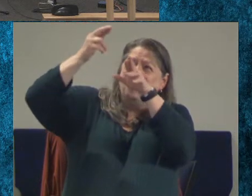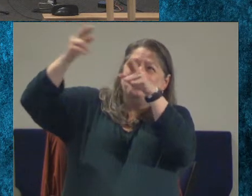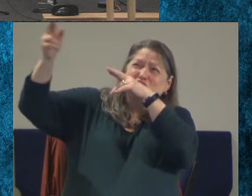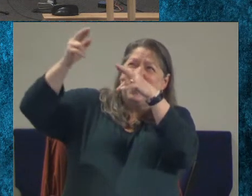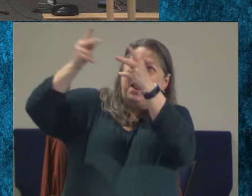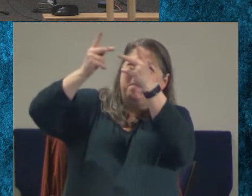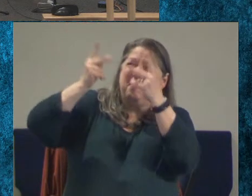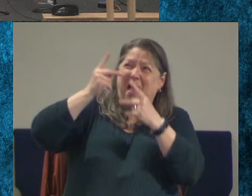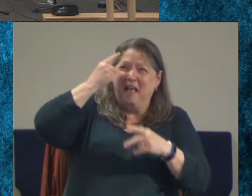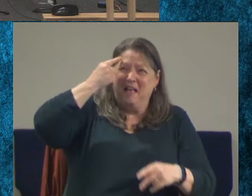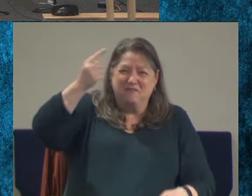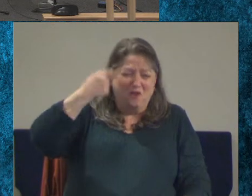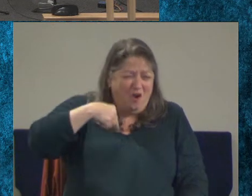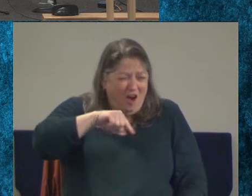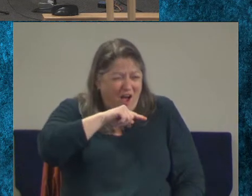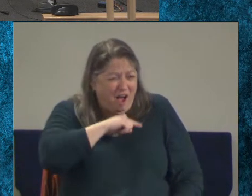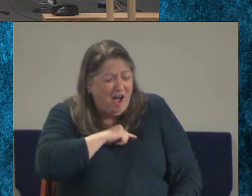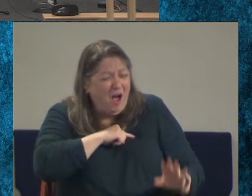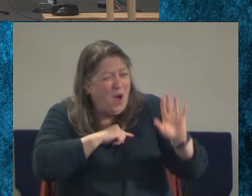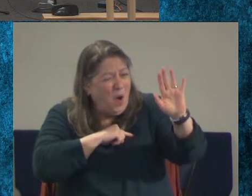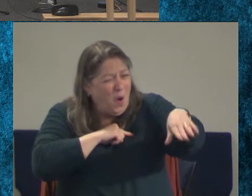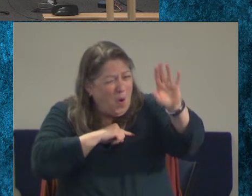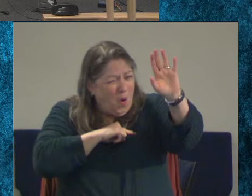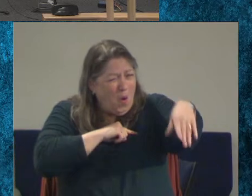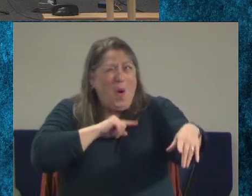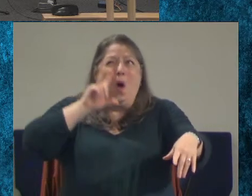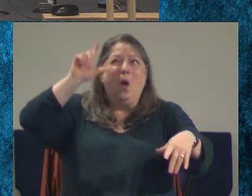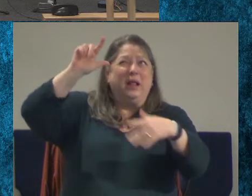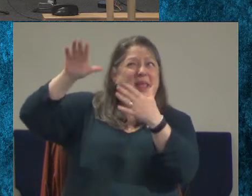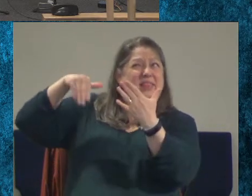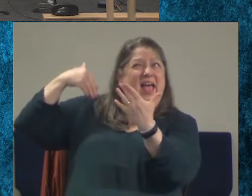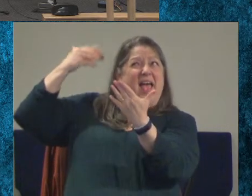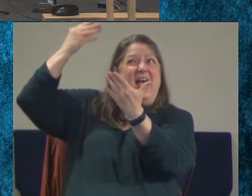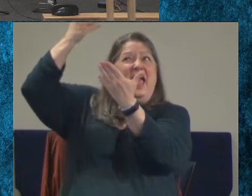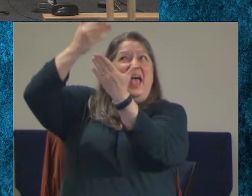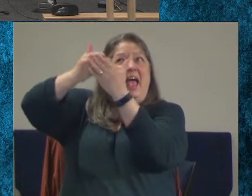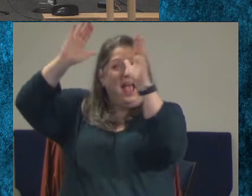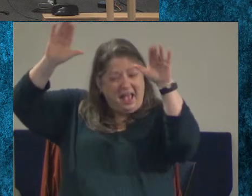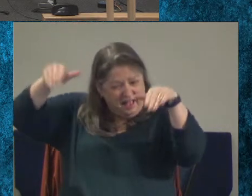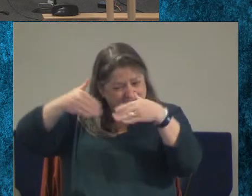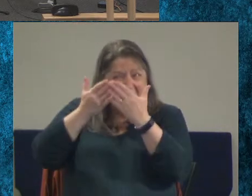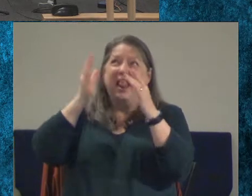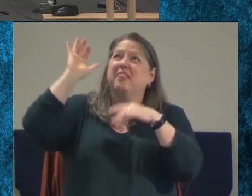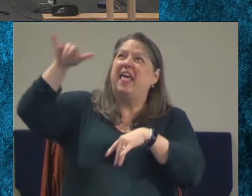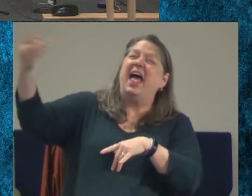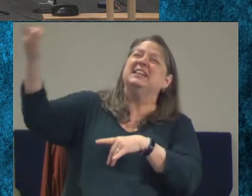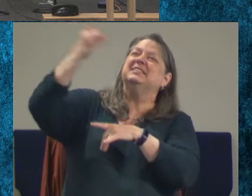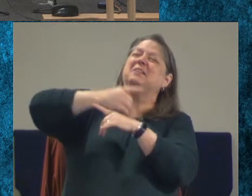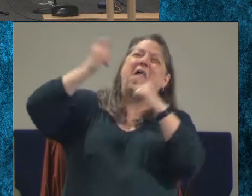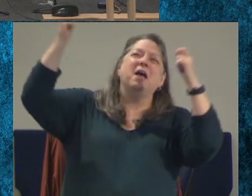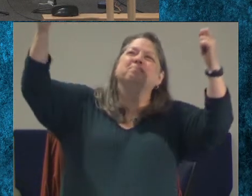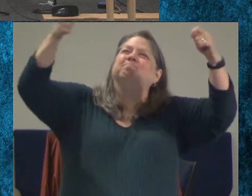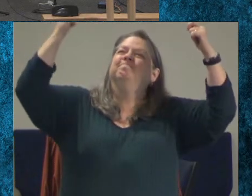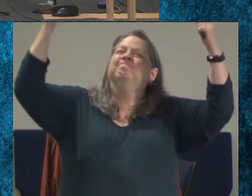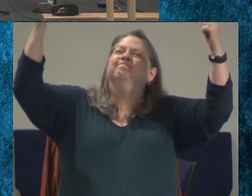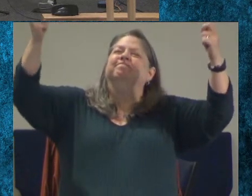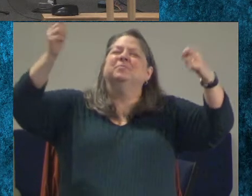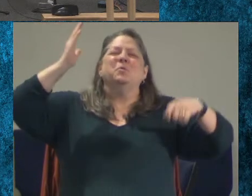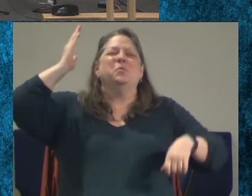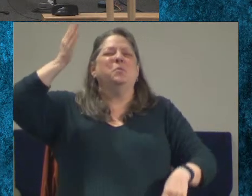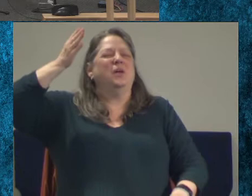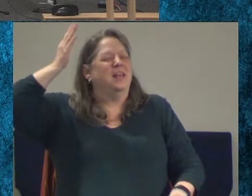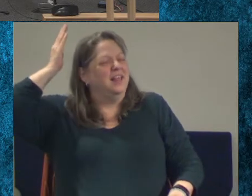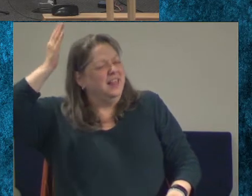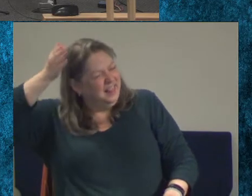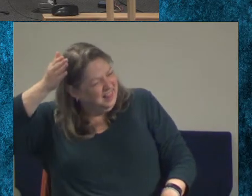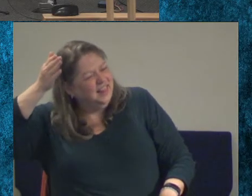a place. When we all get to heaven, what a day of